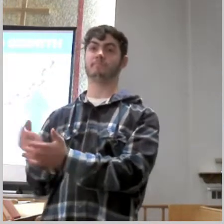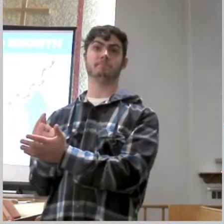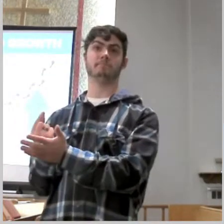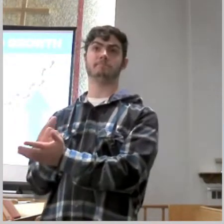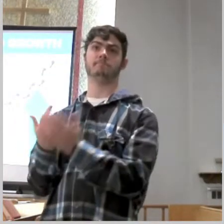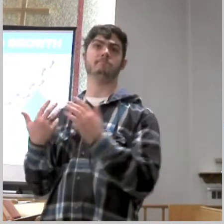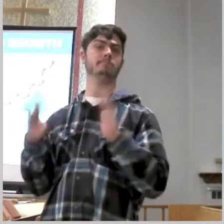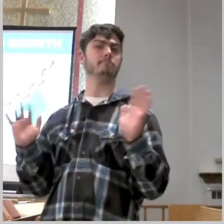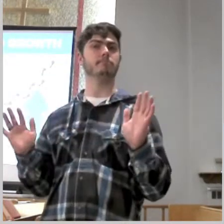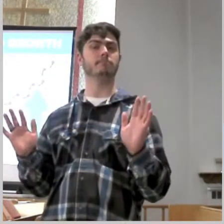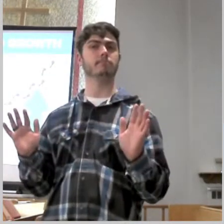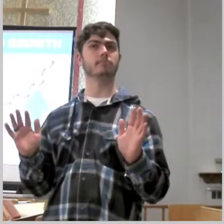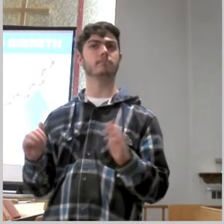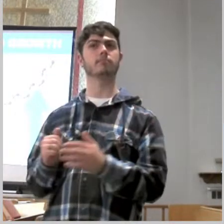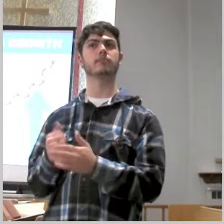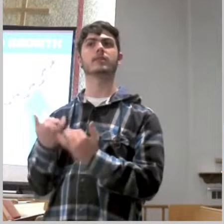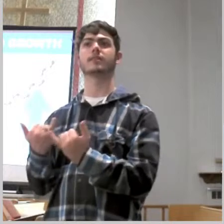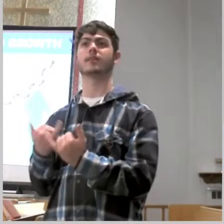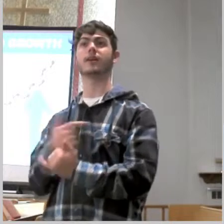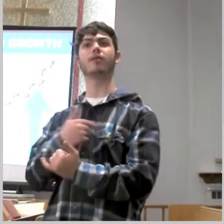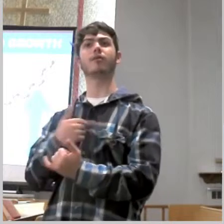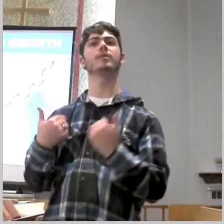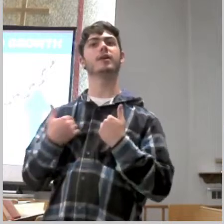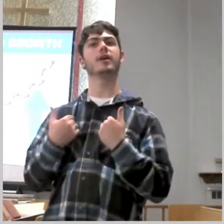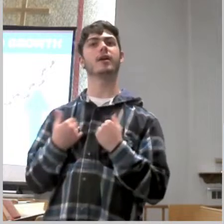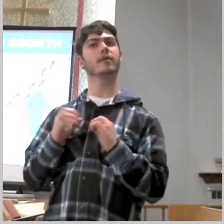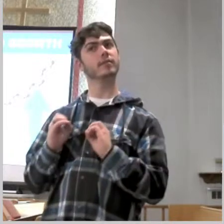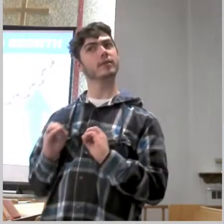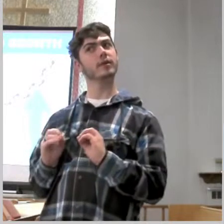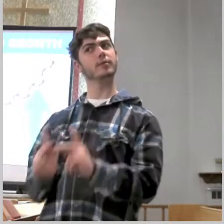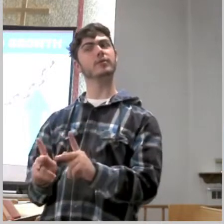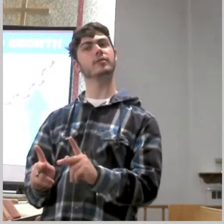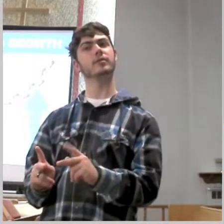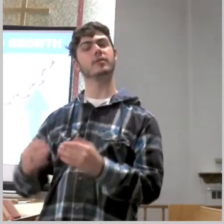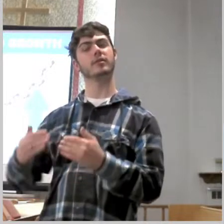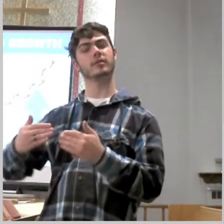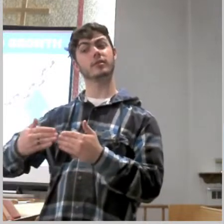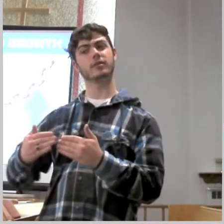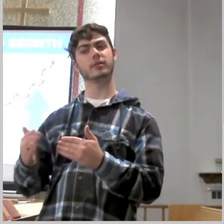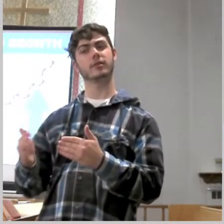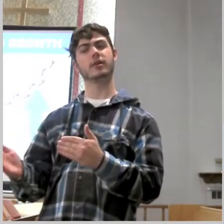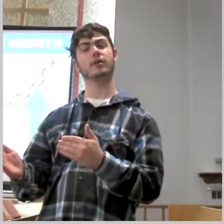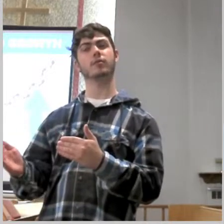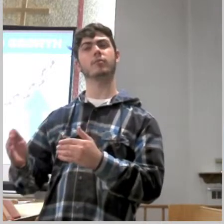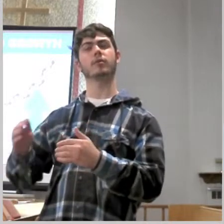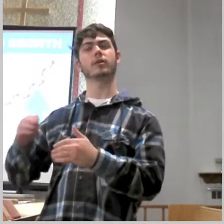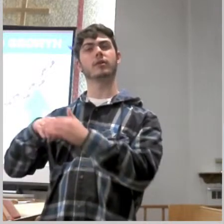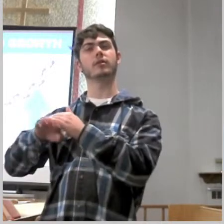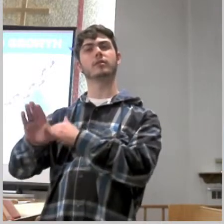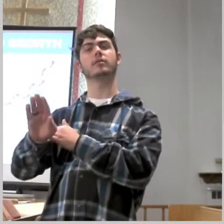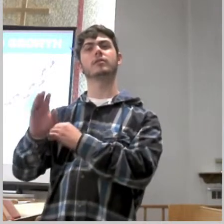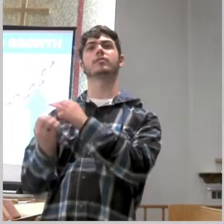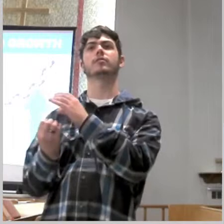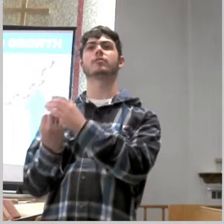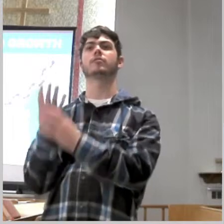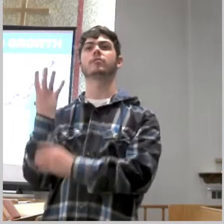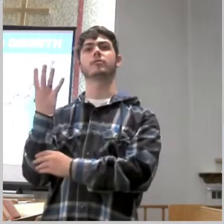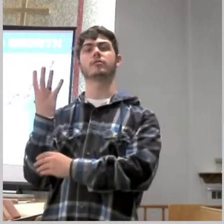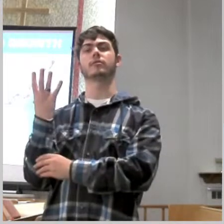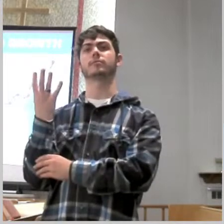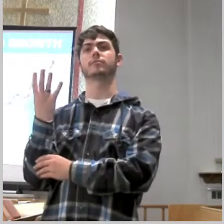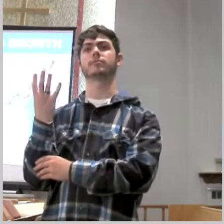did that, we have been given the opportunity now through a gateway of growth. Certainly not an easy